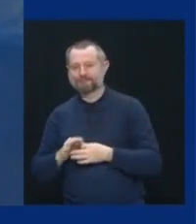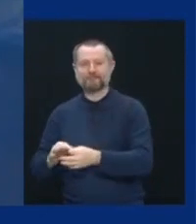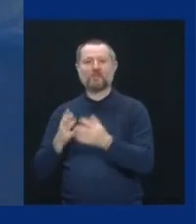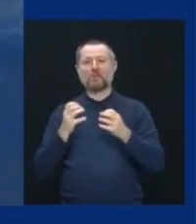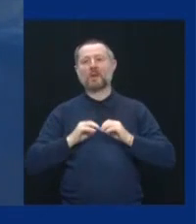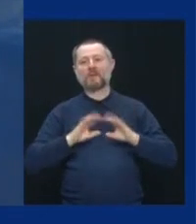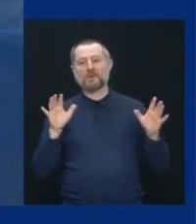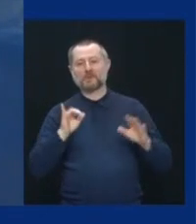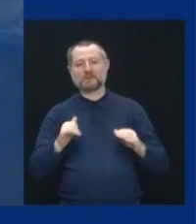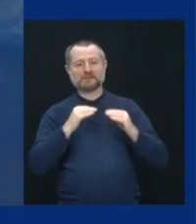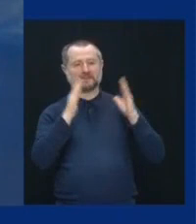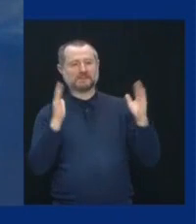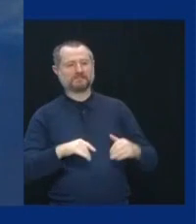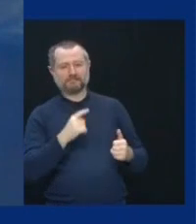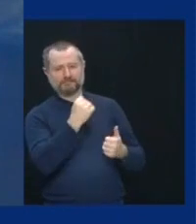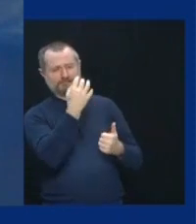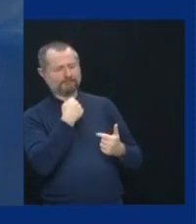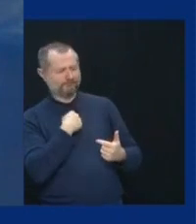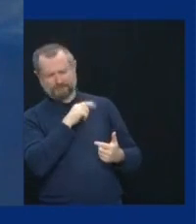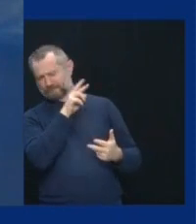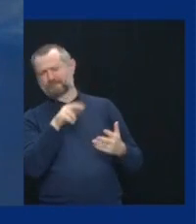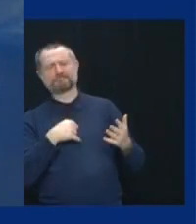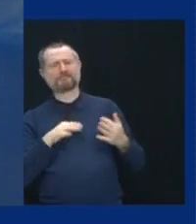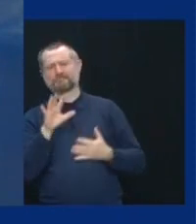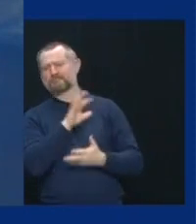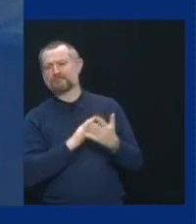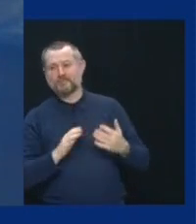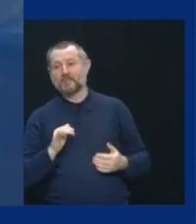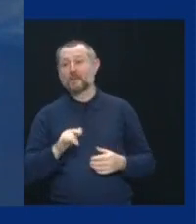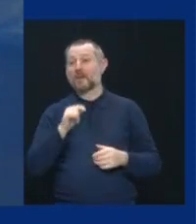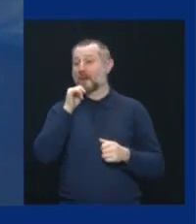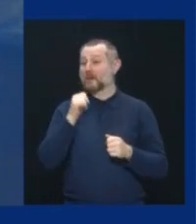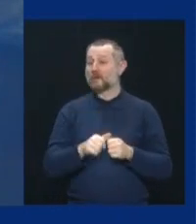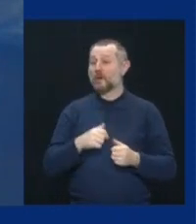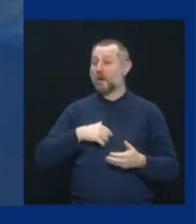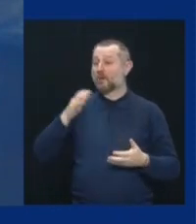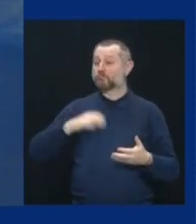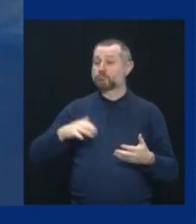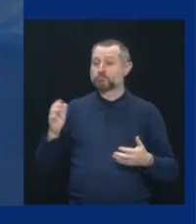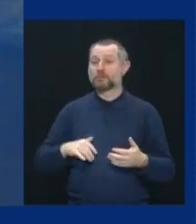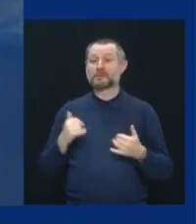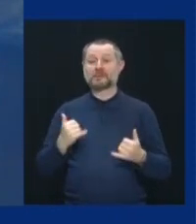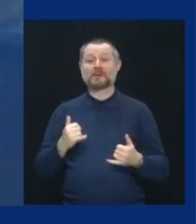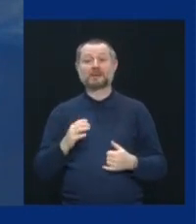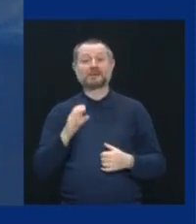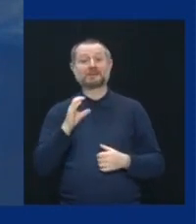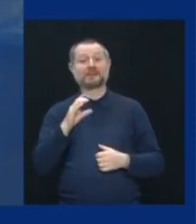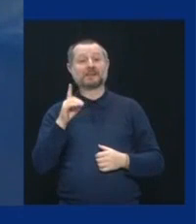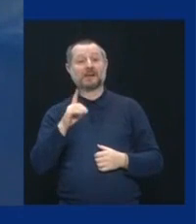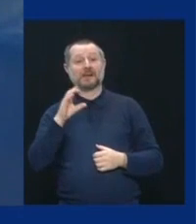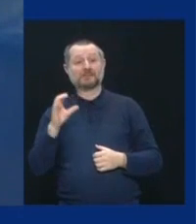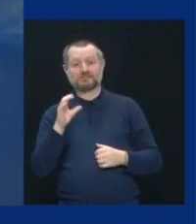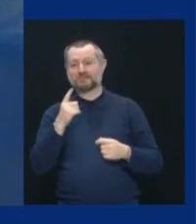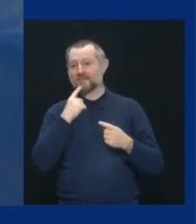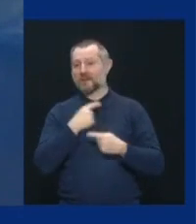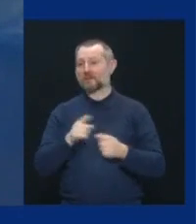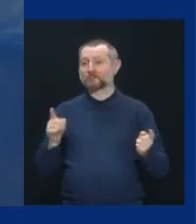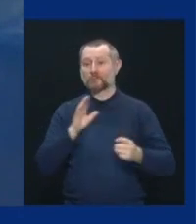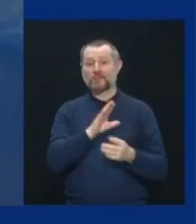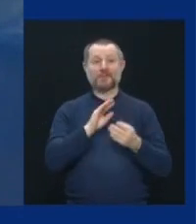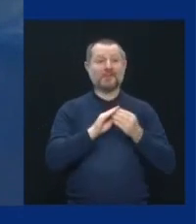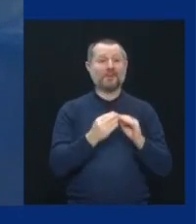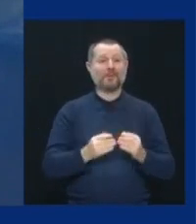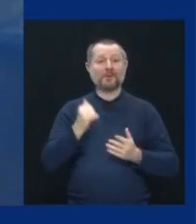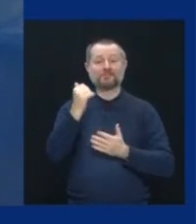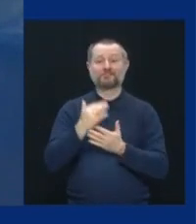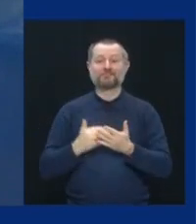site. The letter basically said, when CDC does their reporting, please separate